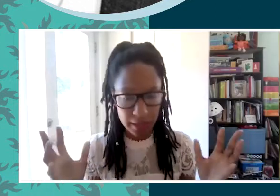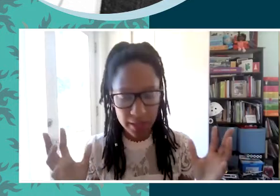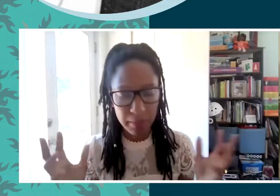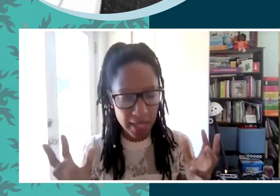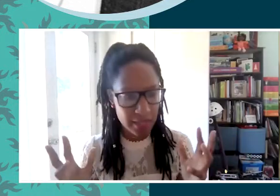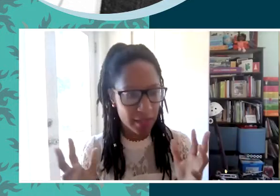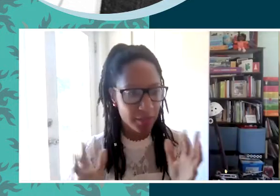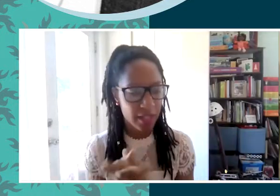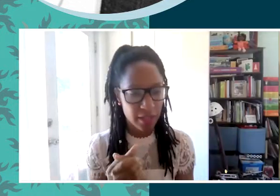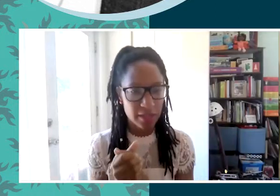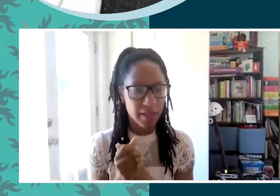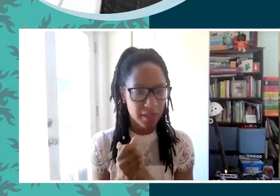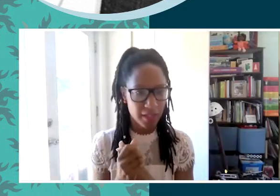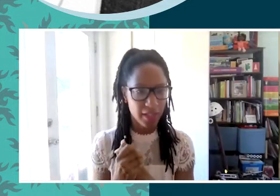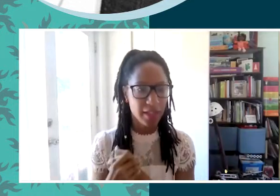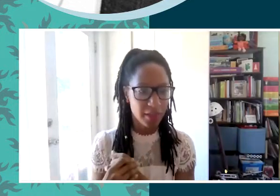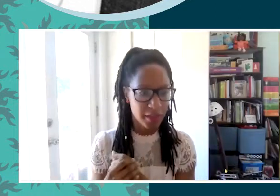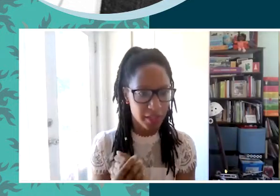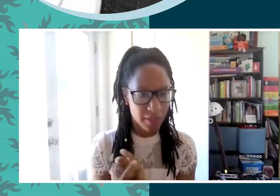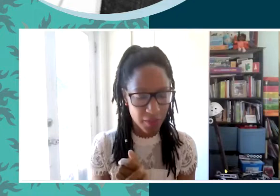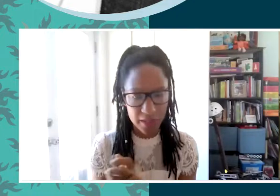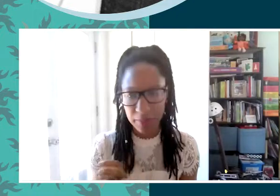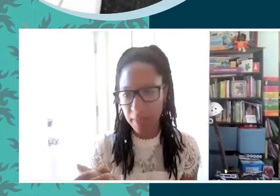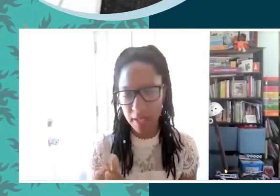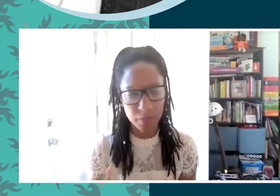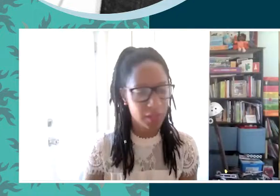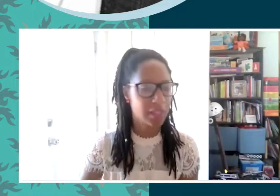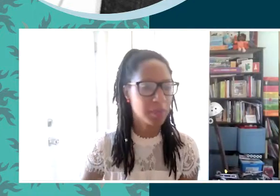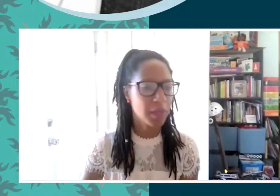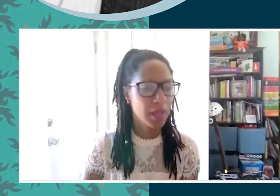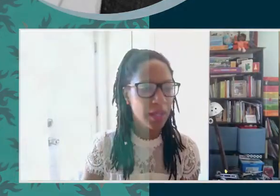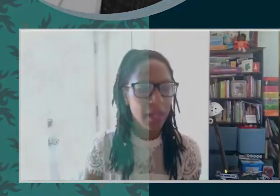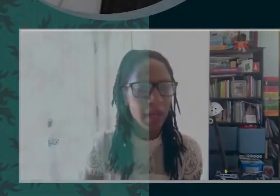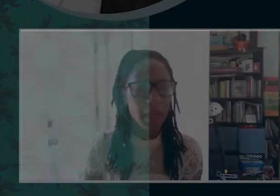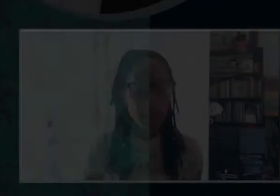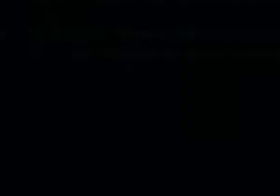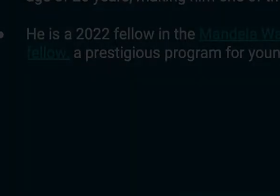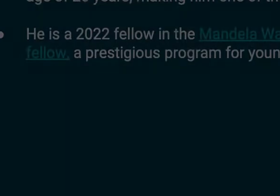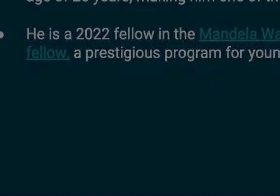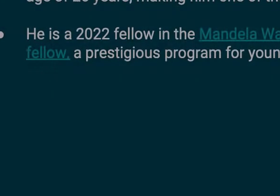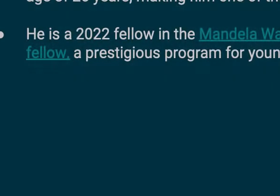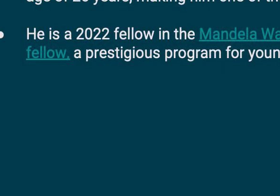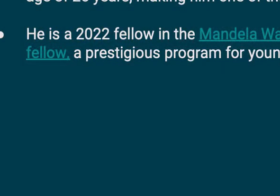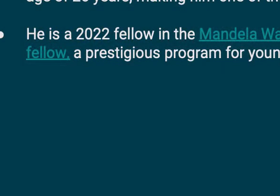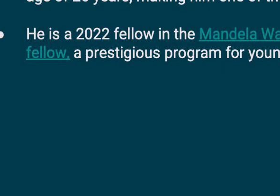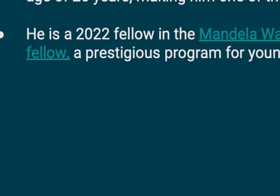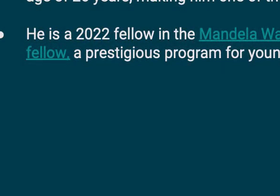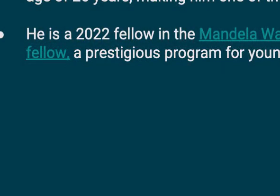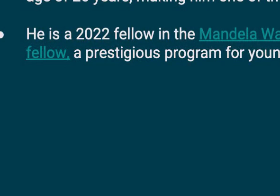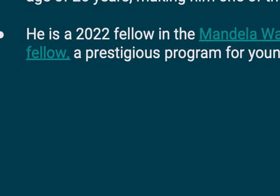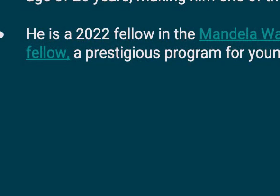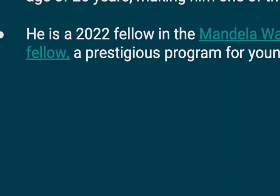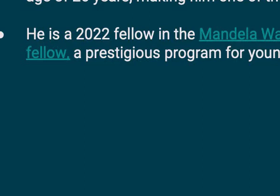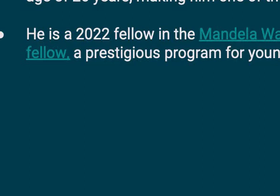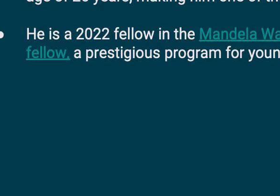it's an amazing read, and definitely encourage everyone to pick up Ruchika's book. Muchinga, you